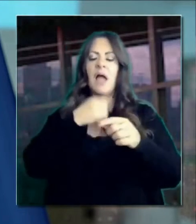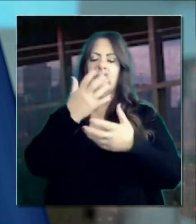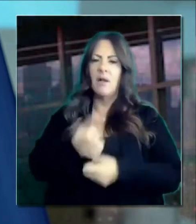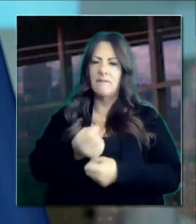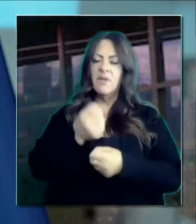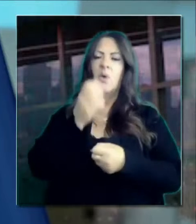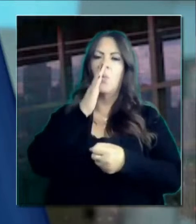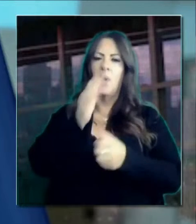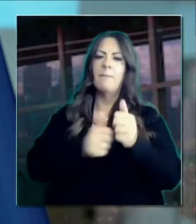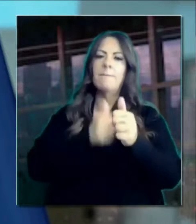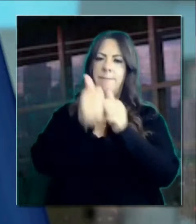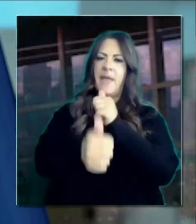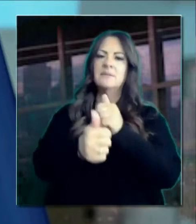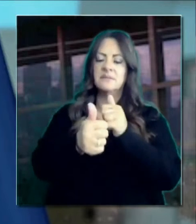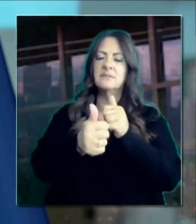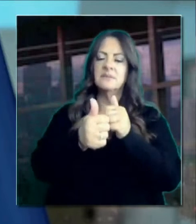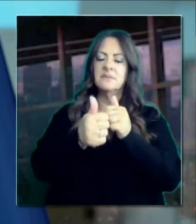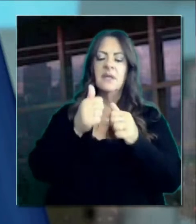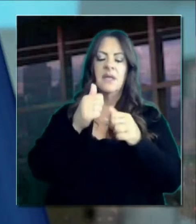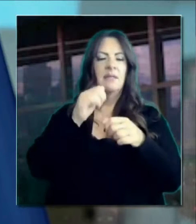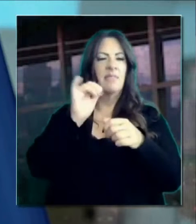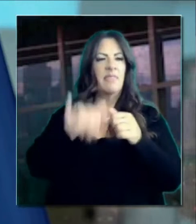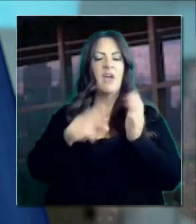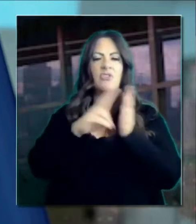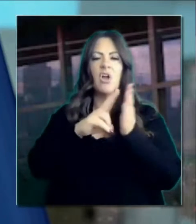across the line and get a good contract for everybody.